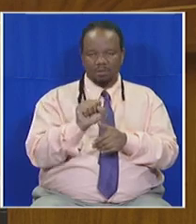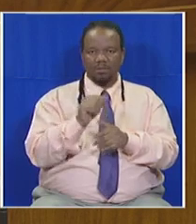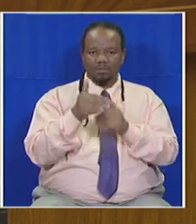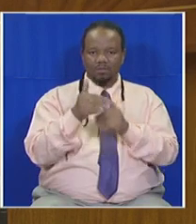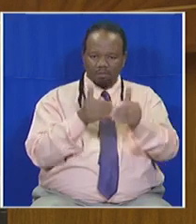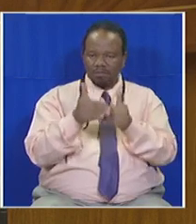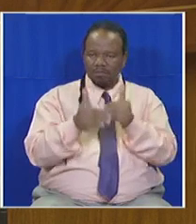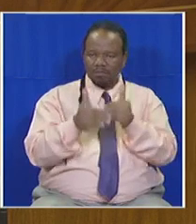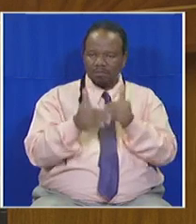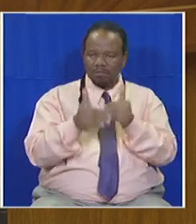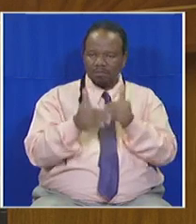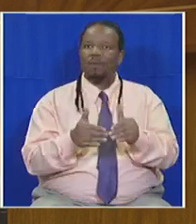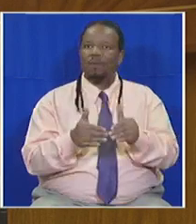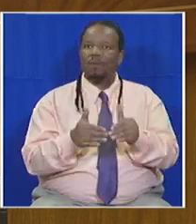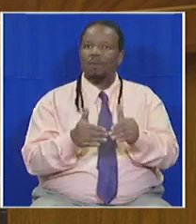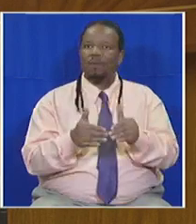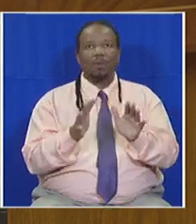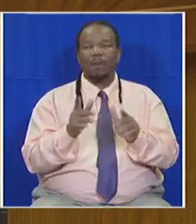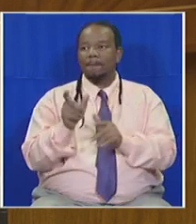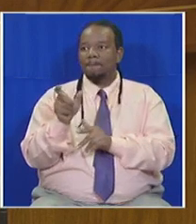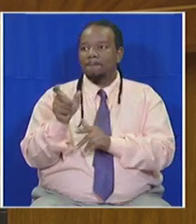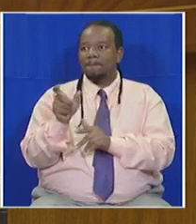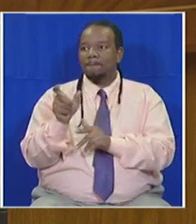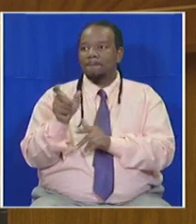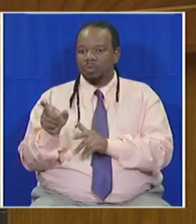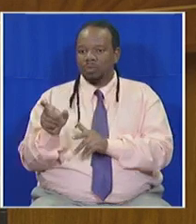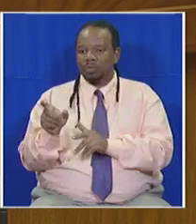no rational person can deny it.